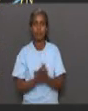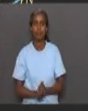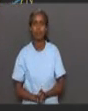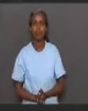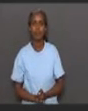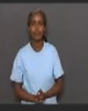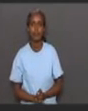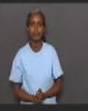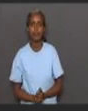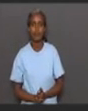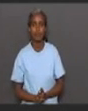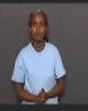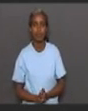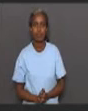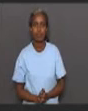Time's up.